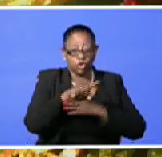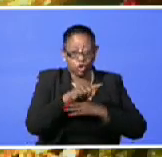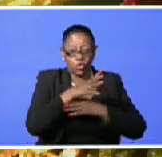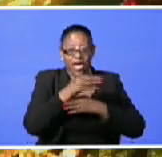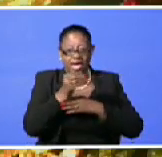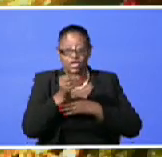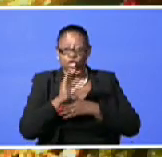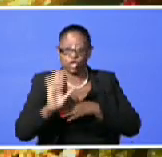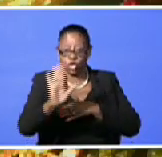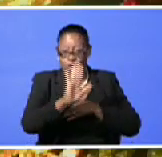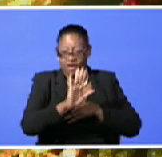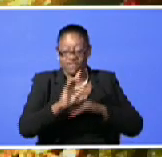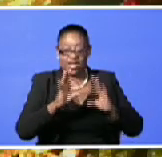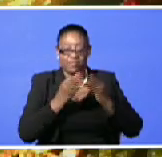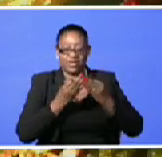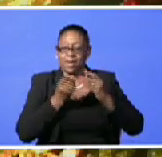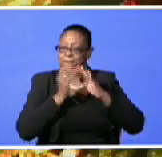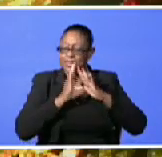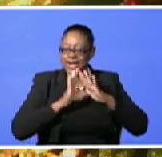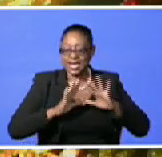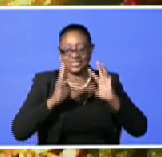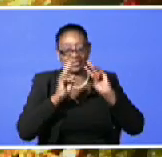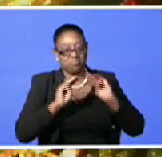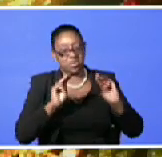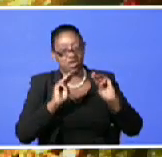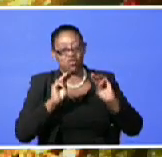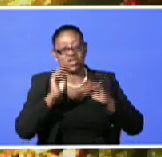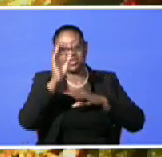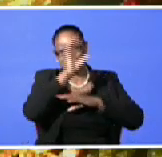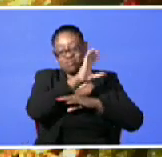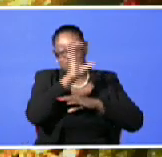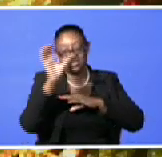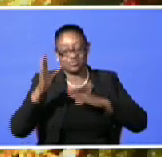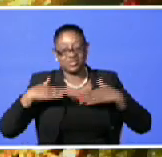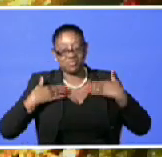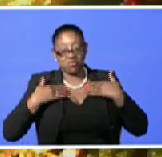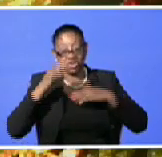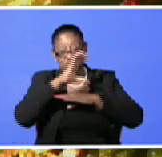family a blessed and Merry Christmas and a Happy New Year.